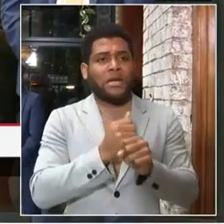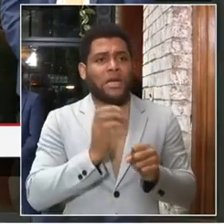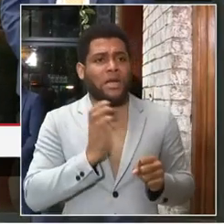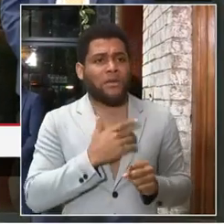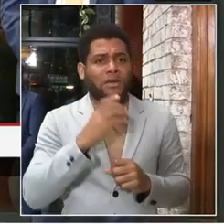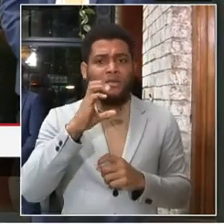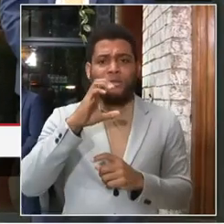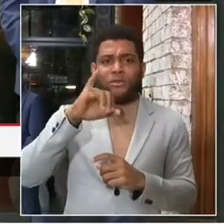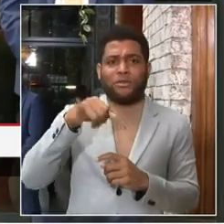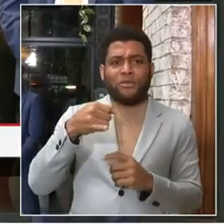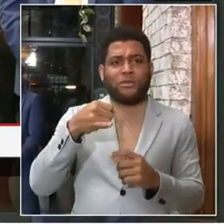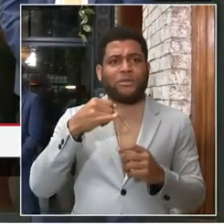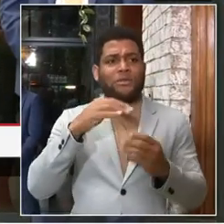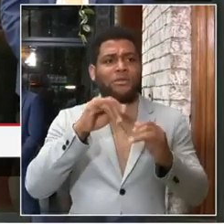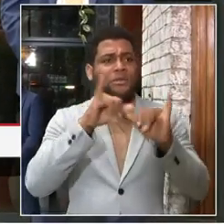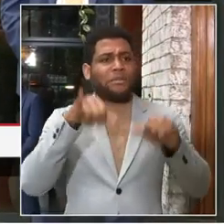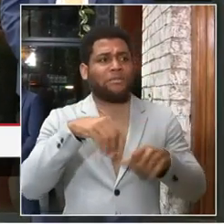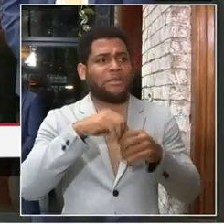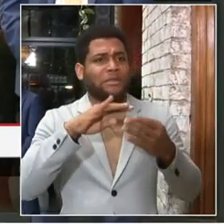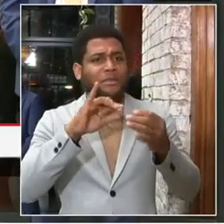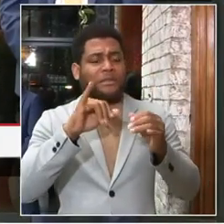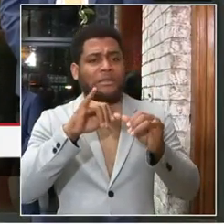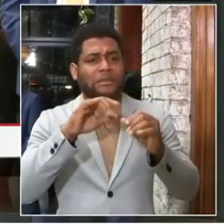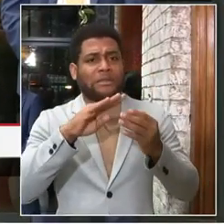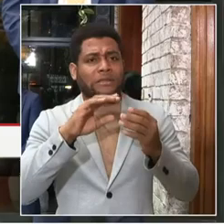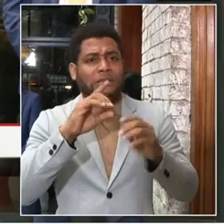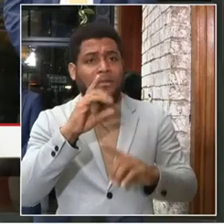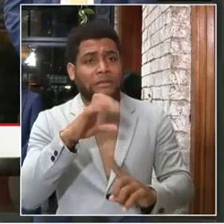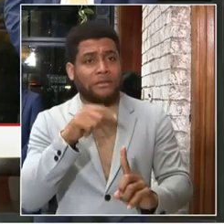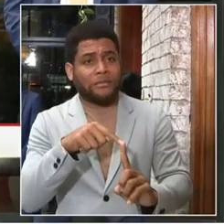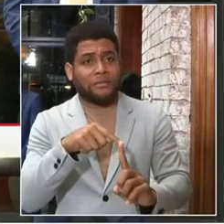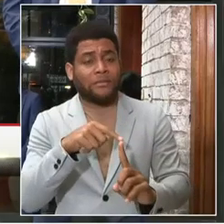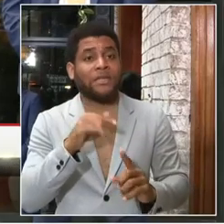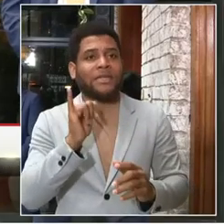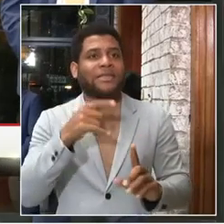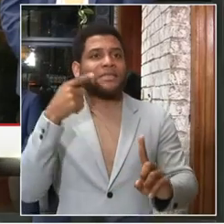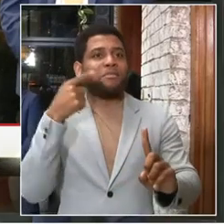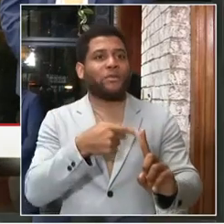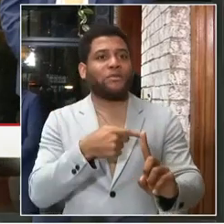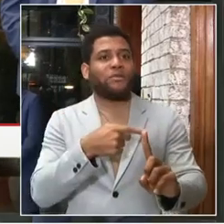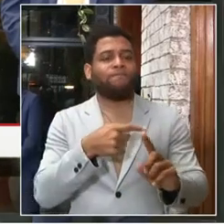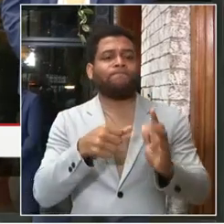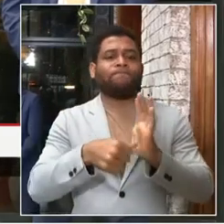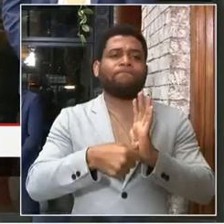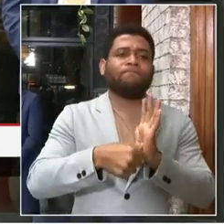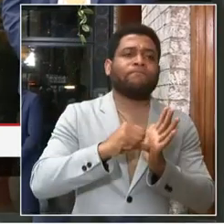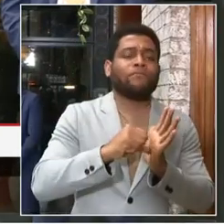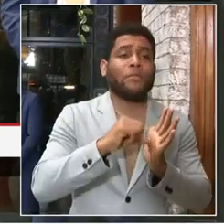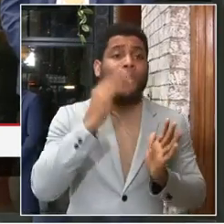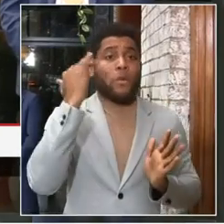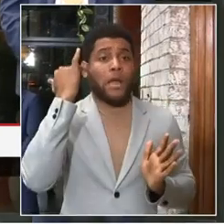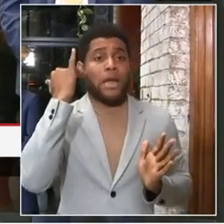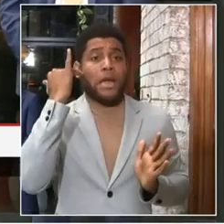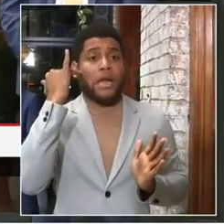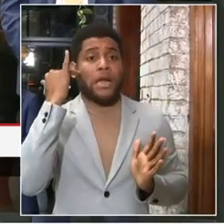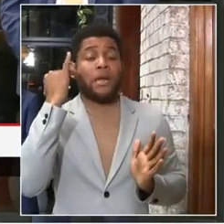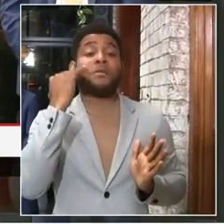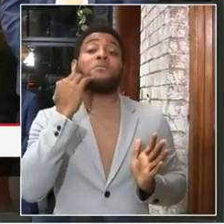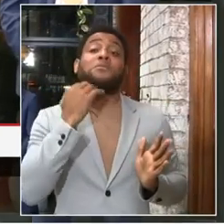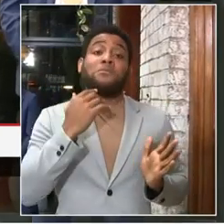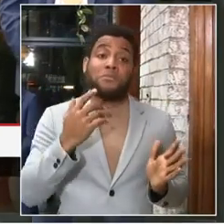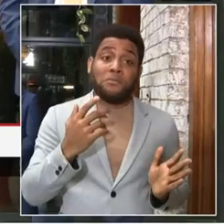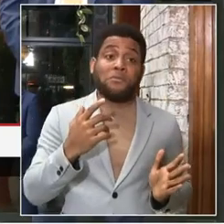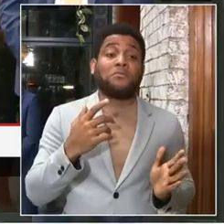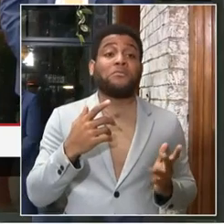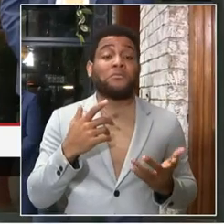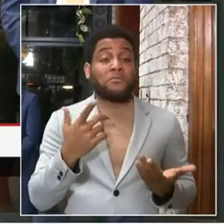in the district. And that's the point that we like to make. We don't know all the reasons why, but we